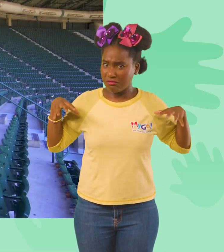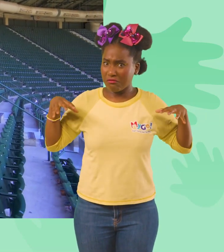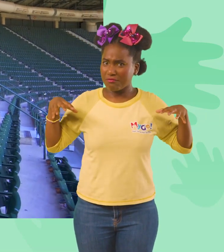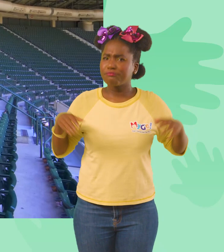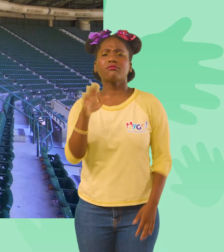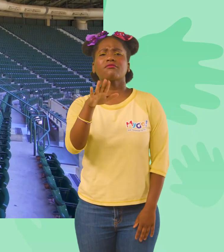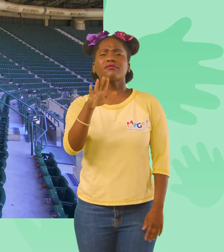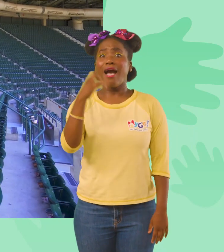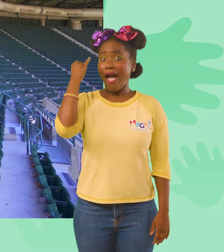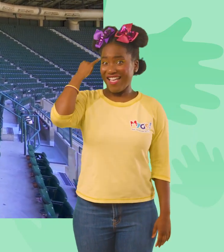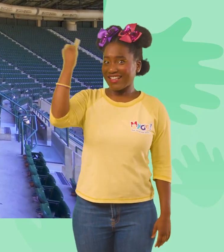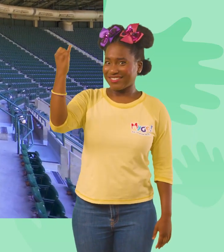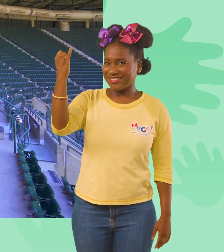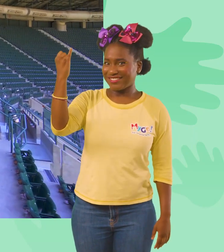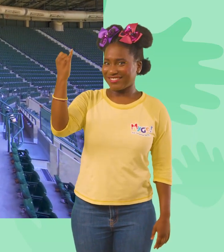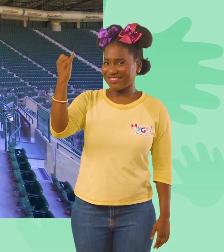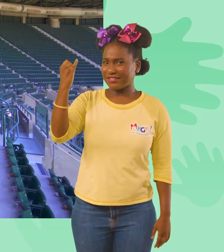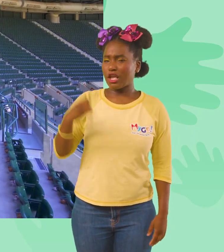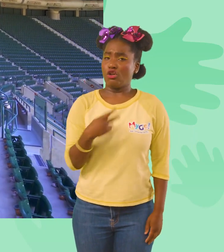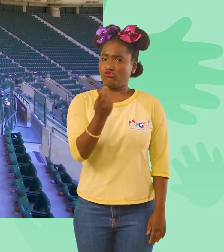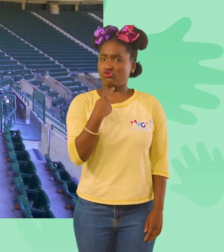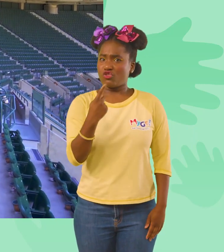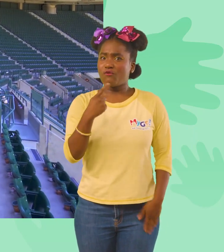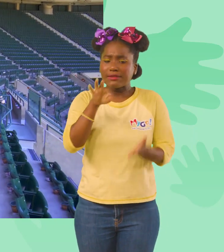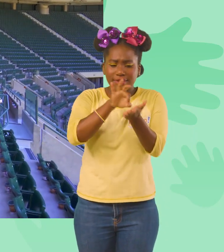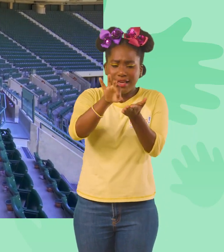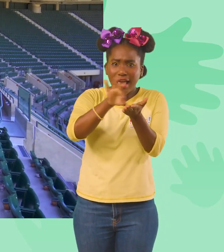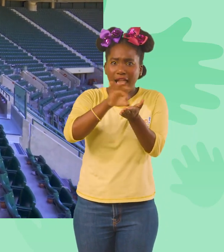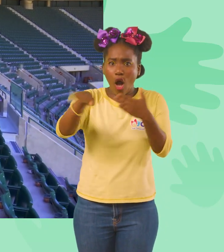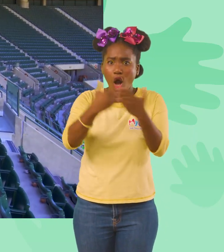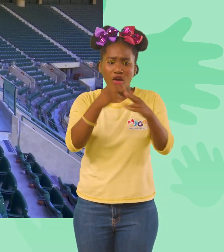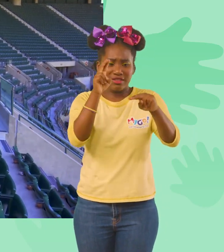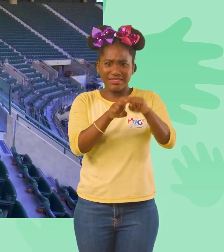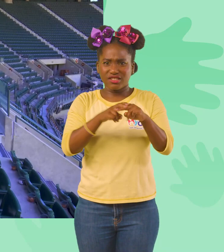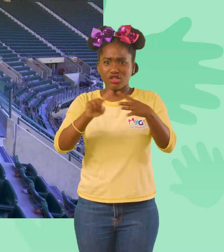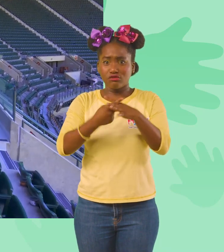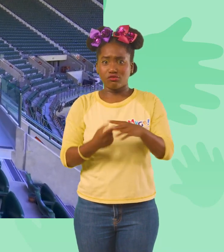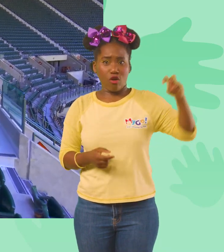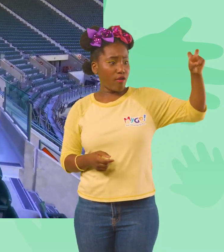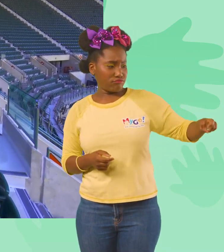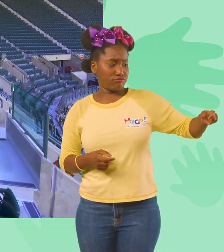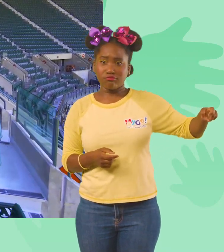Hey, I have an idea. Why don't we count them? Okay, let's start down here.